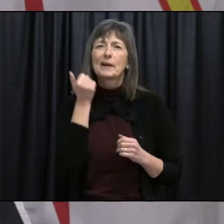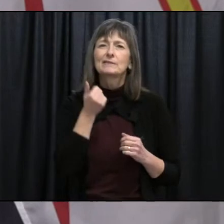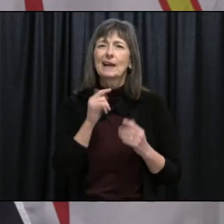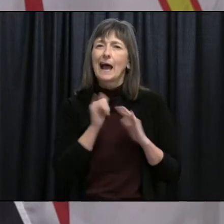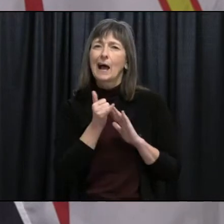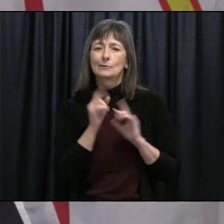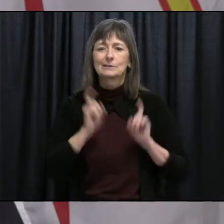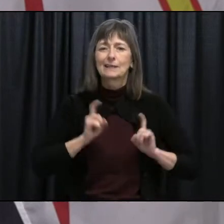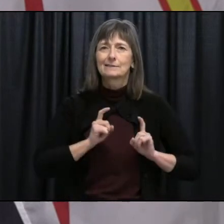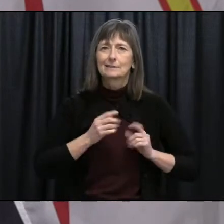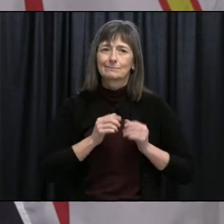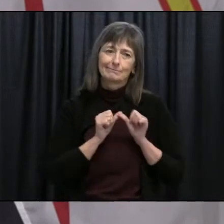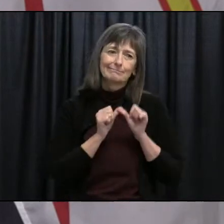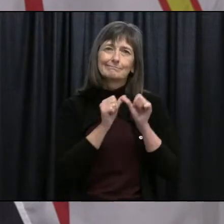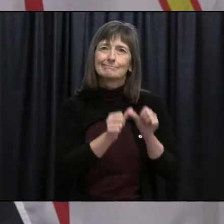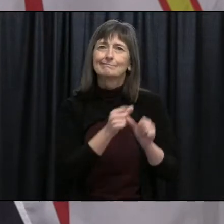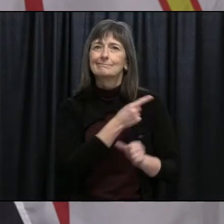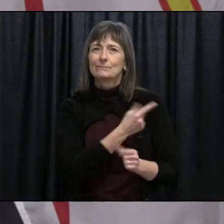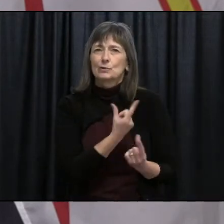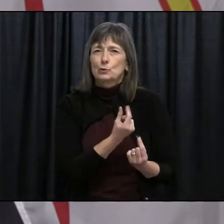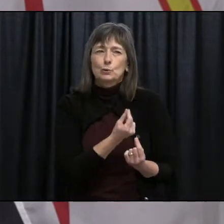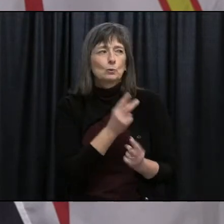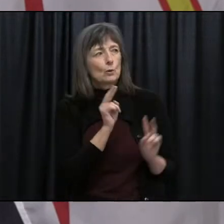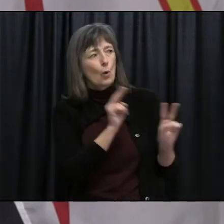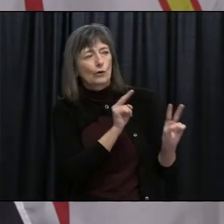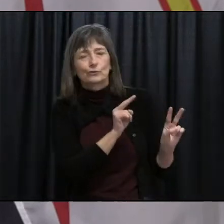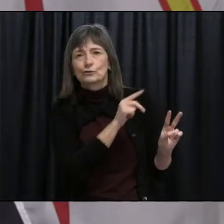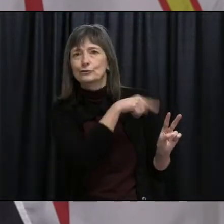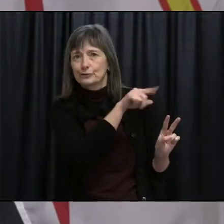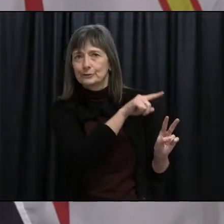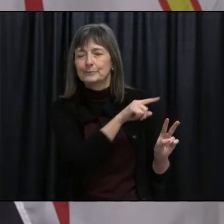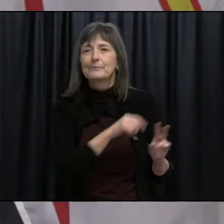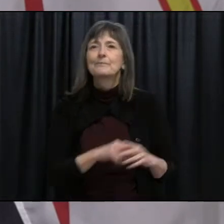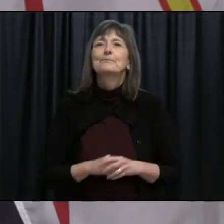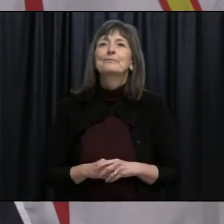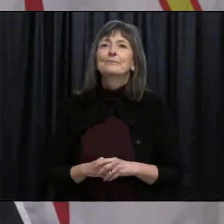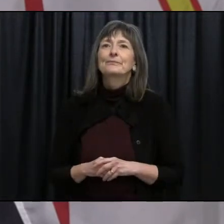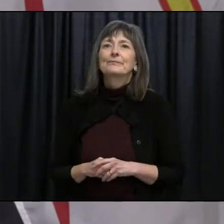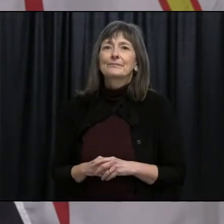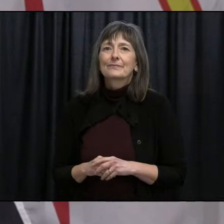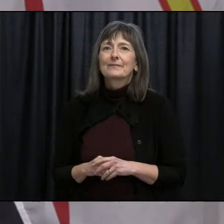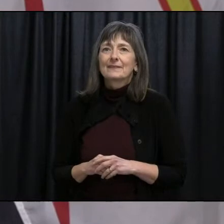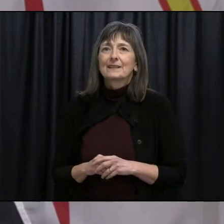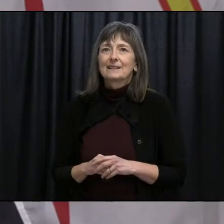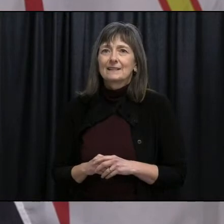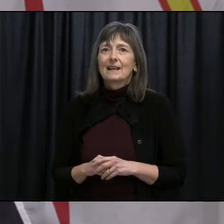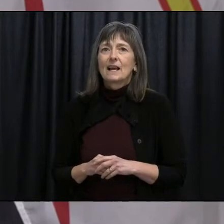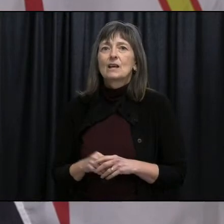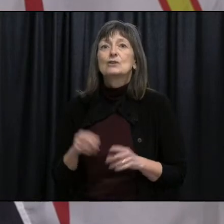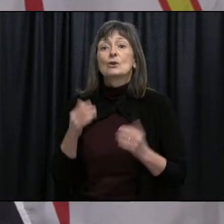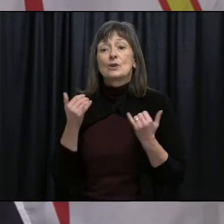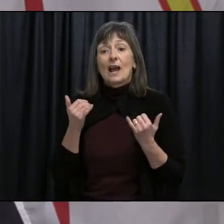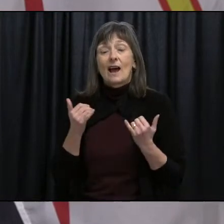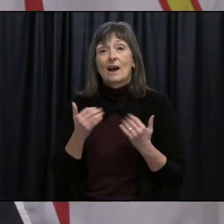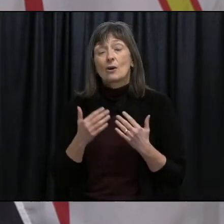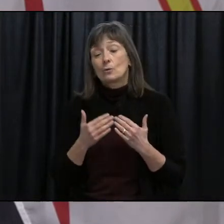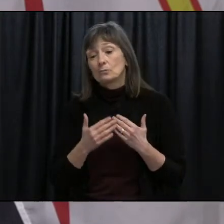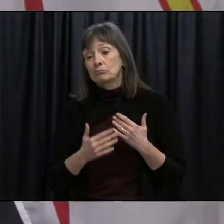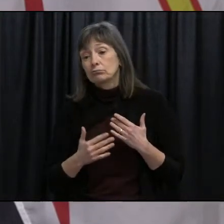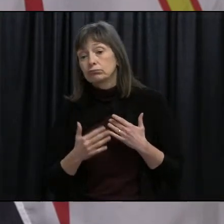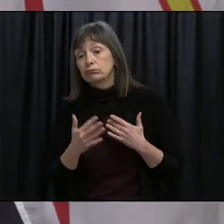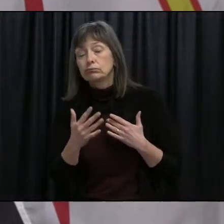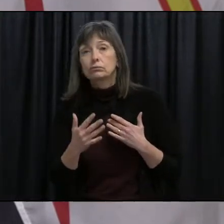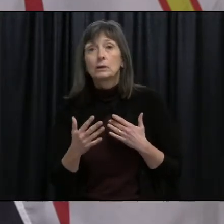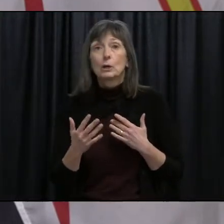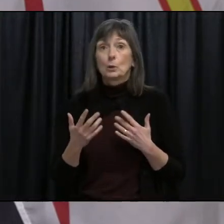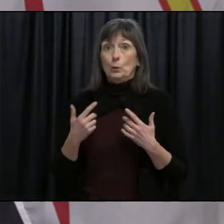of resources. And so we are looking at all of that now going forward, and we are hoping as we come out of